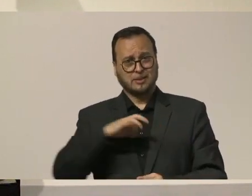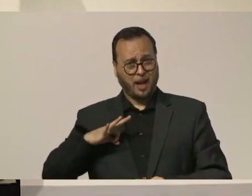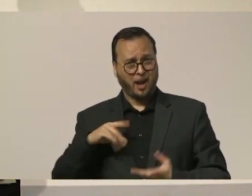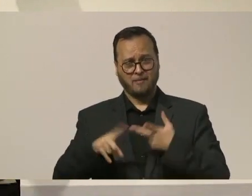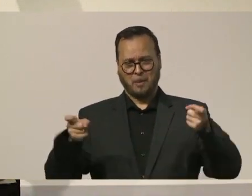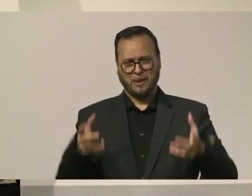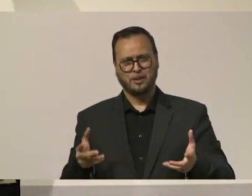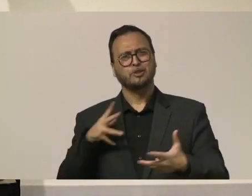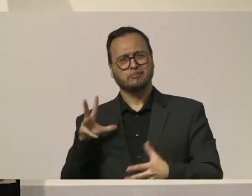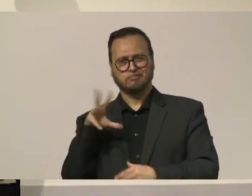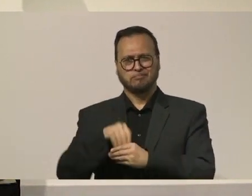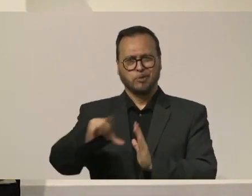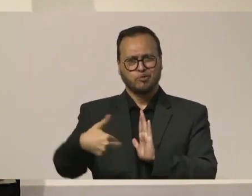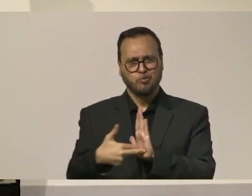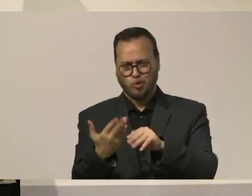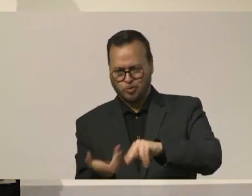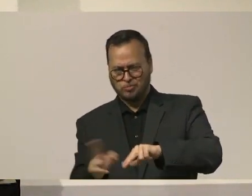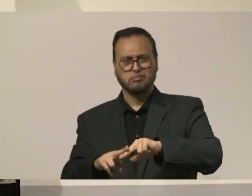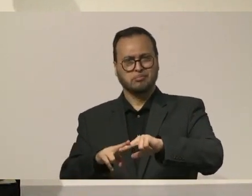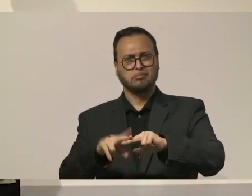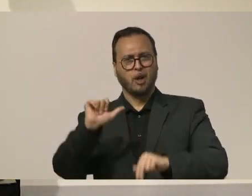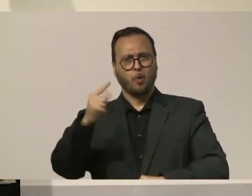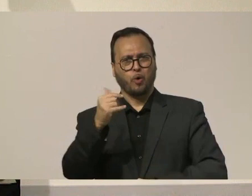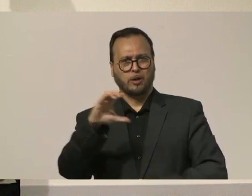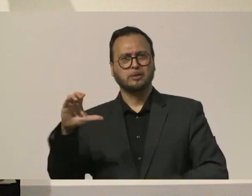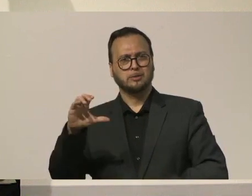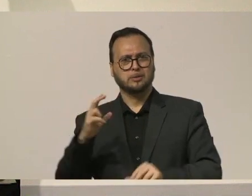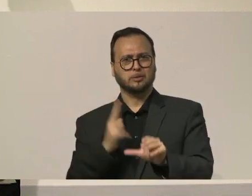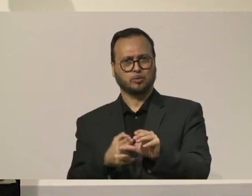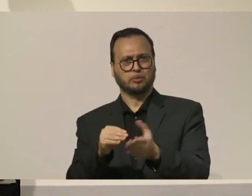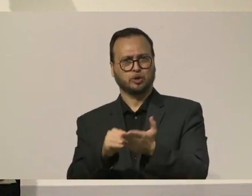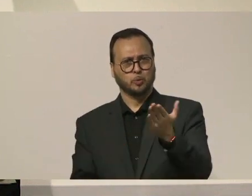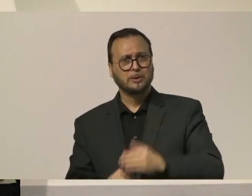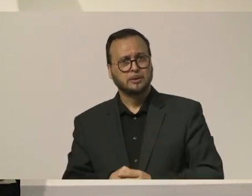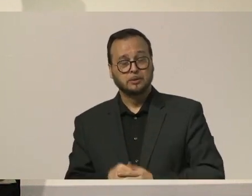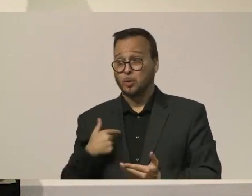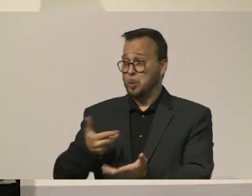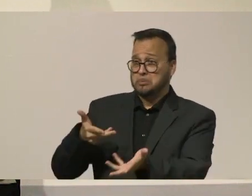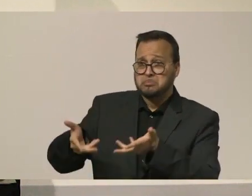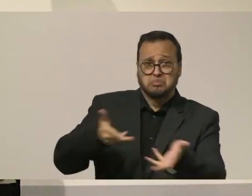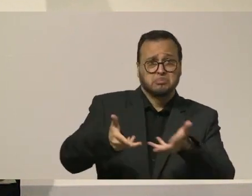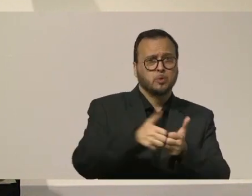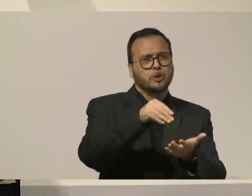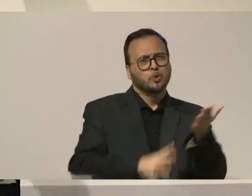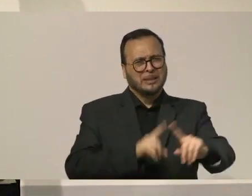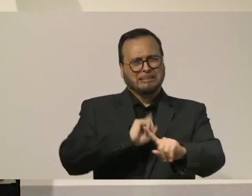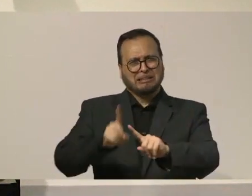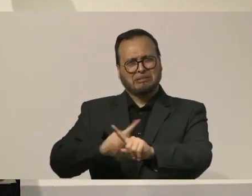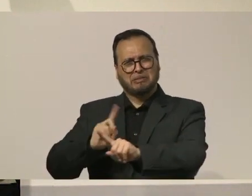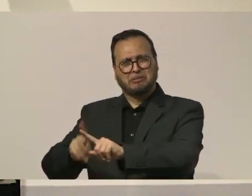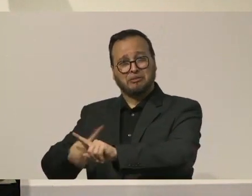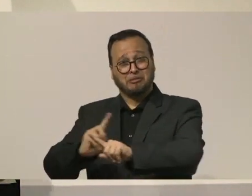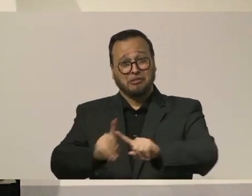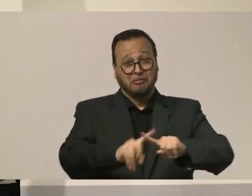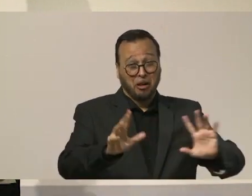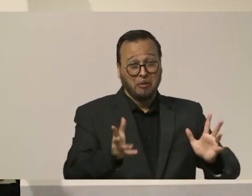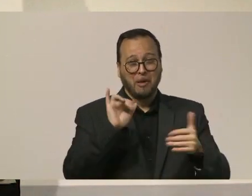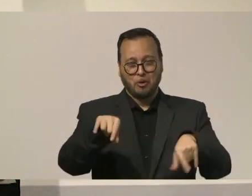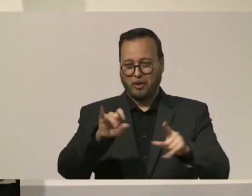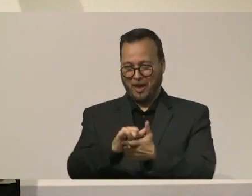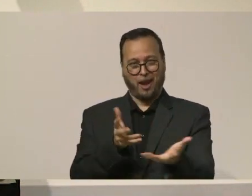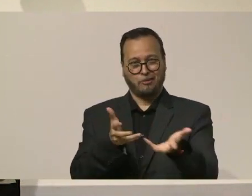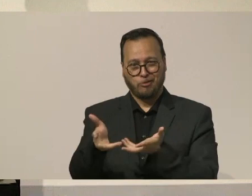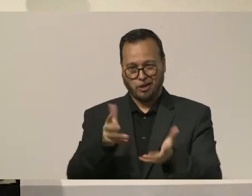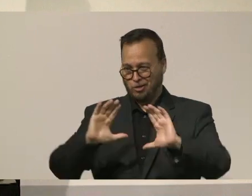in increasing LaGuardia's enrollment. We all interact with students in different ways, and in those interactions, classes and